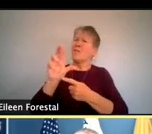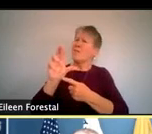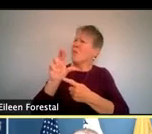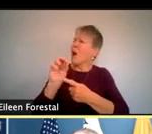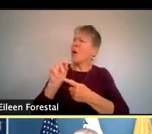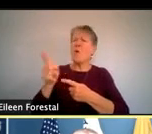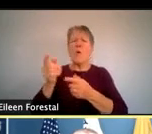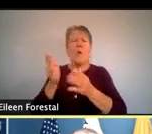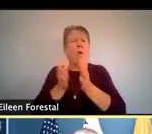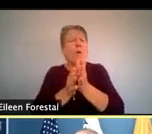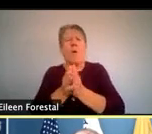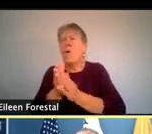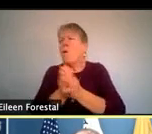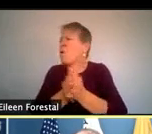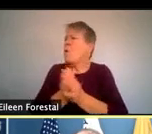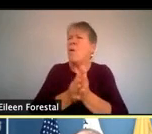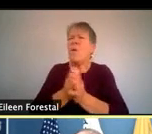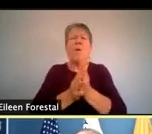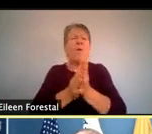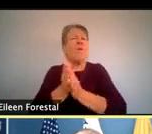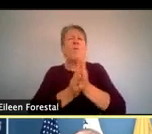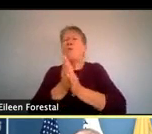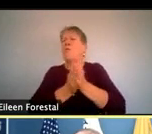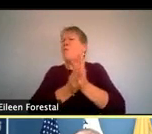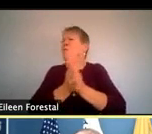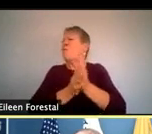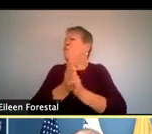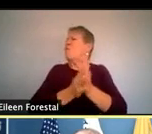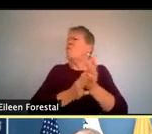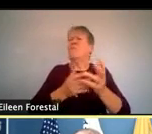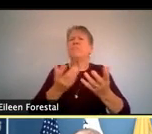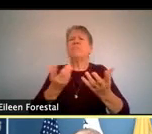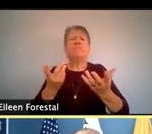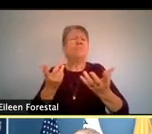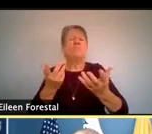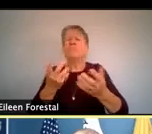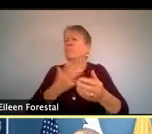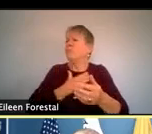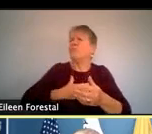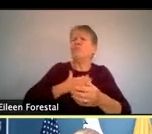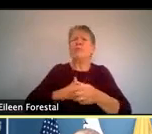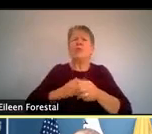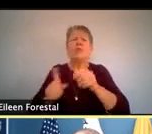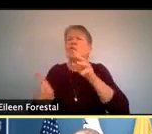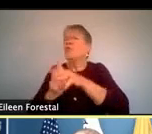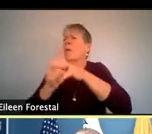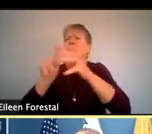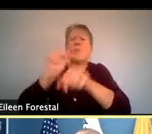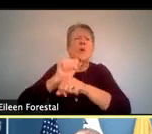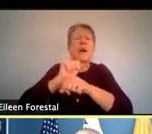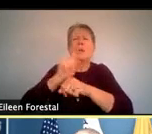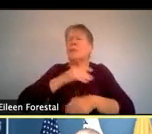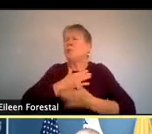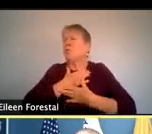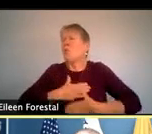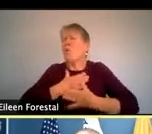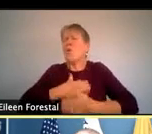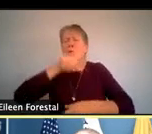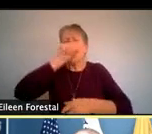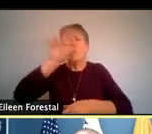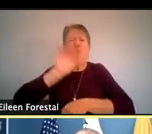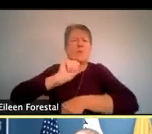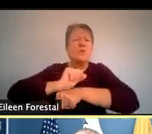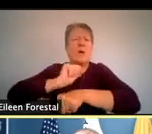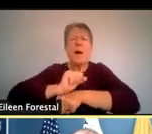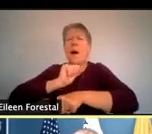what state building, wherever he was assigned, just passionate, loved what he did. I think will be tremendously missed by us all,